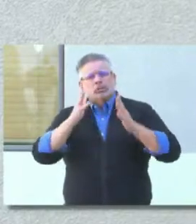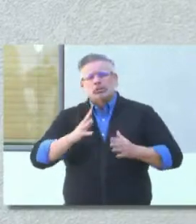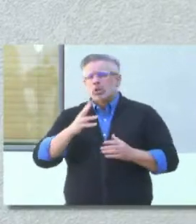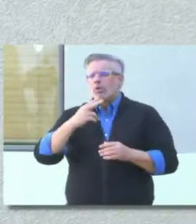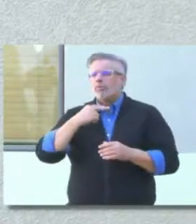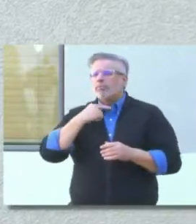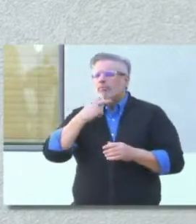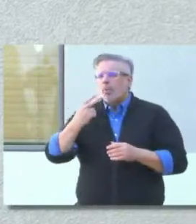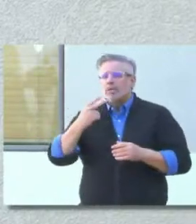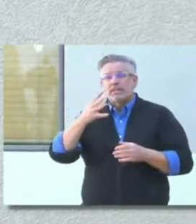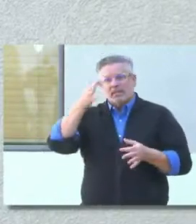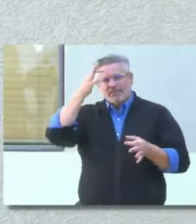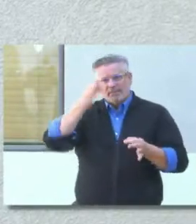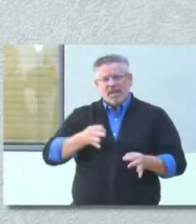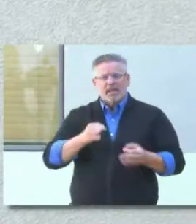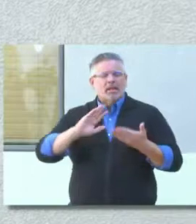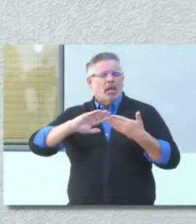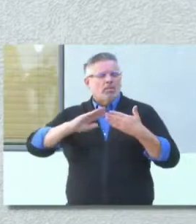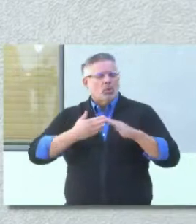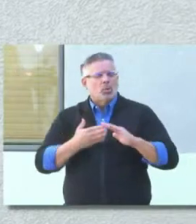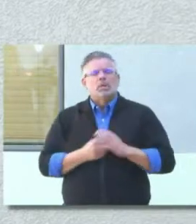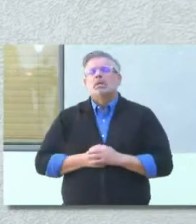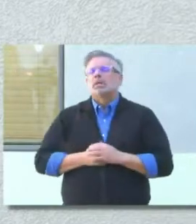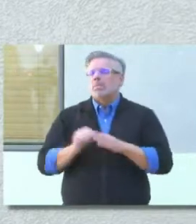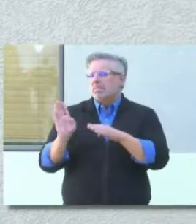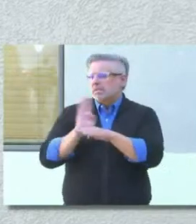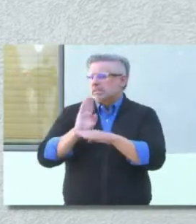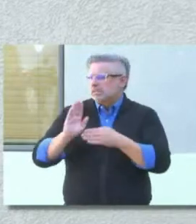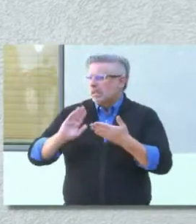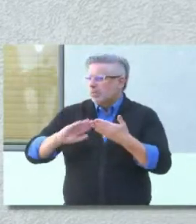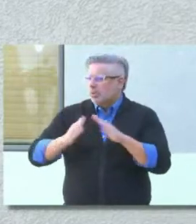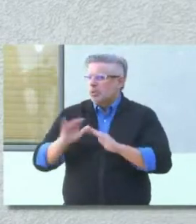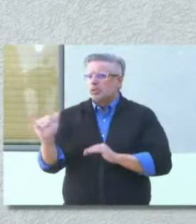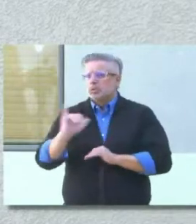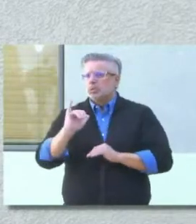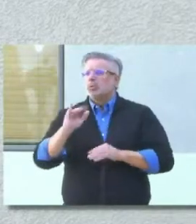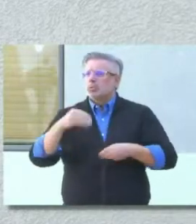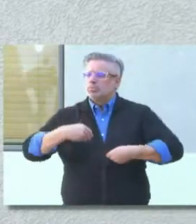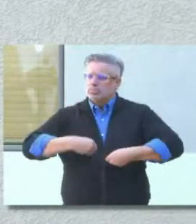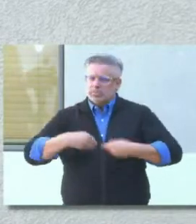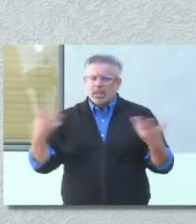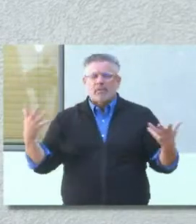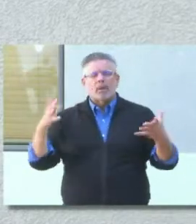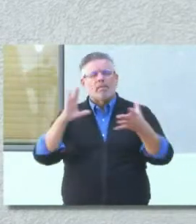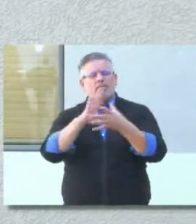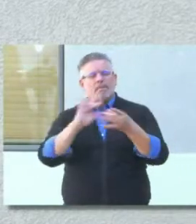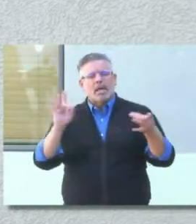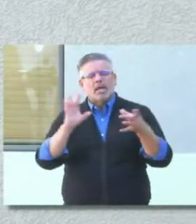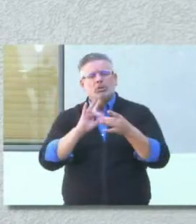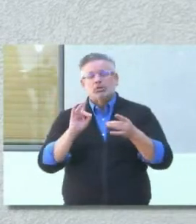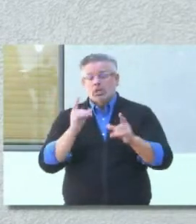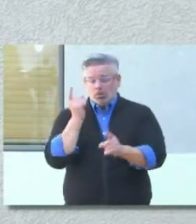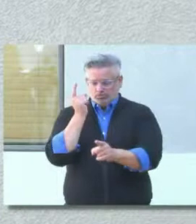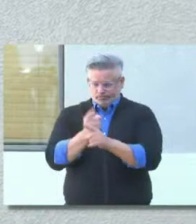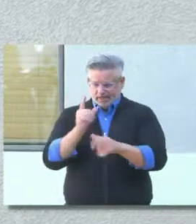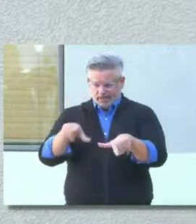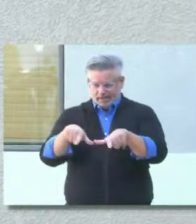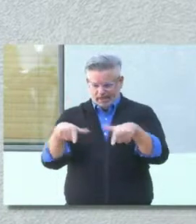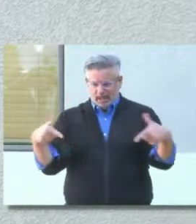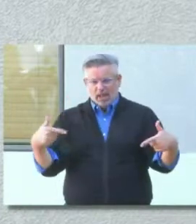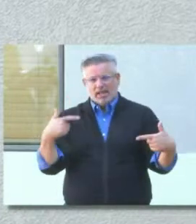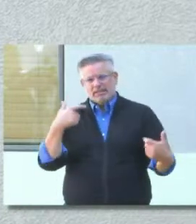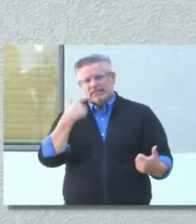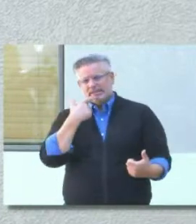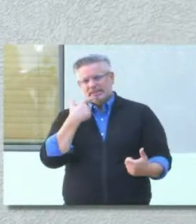in the faith community, the business community to deliver a message in language. As I like to